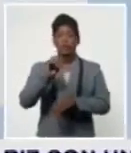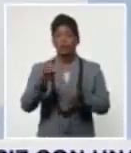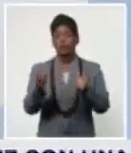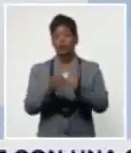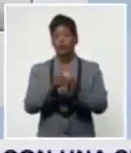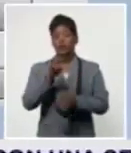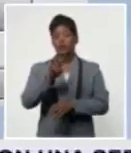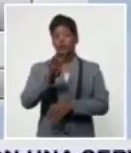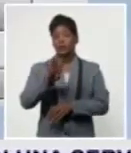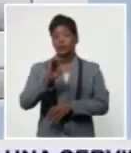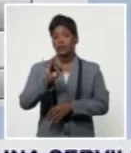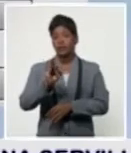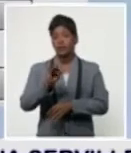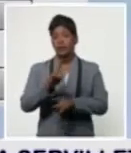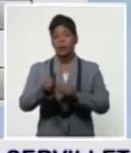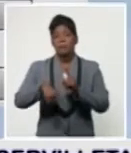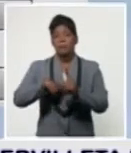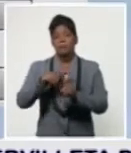And